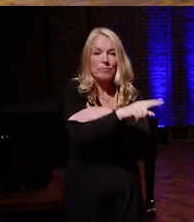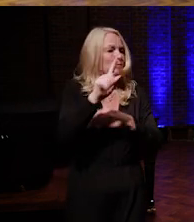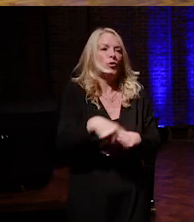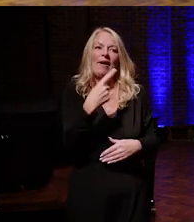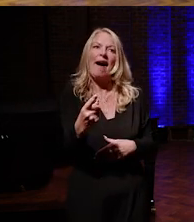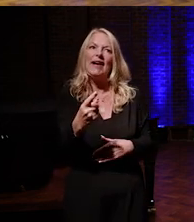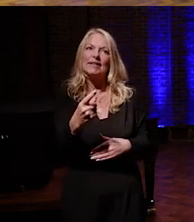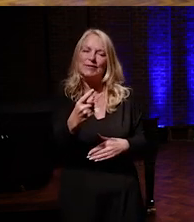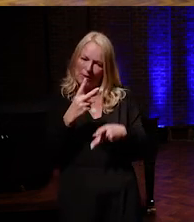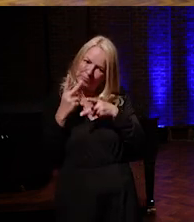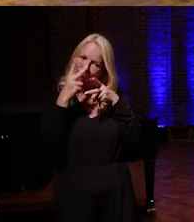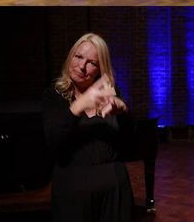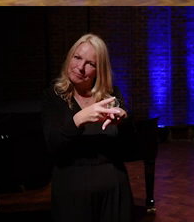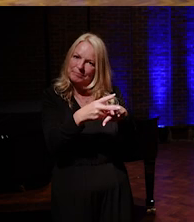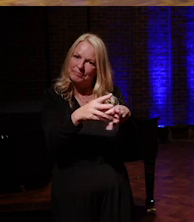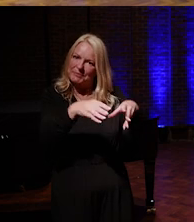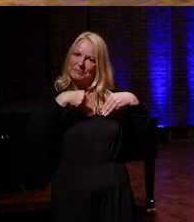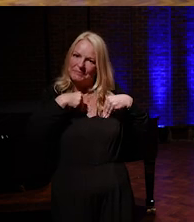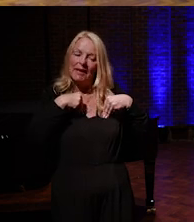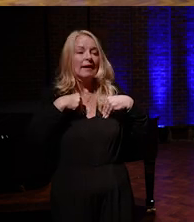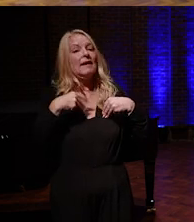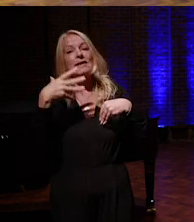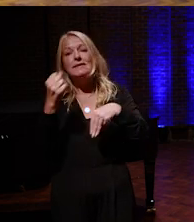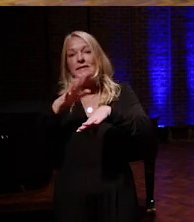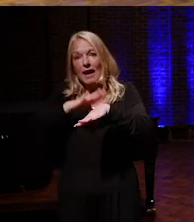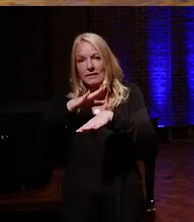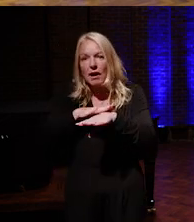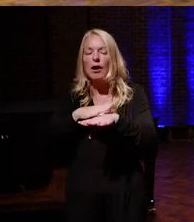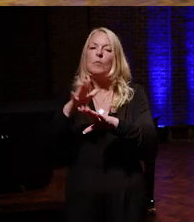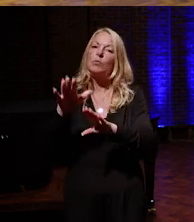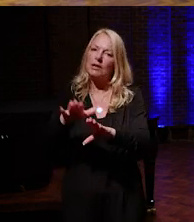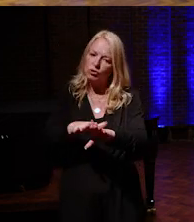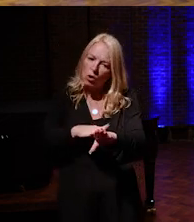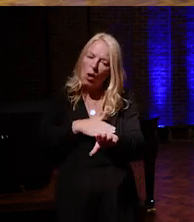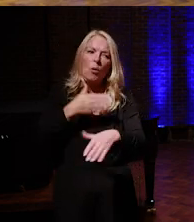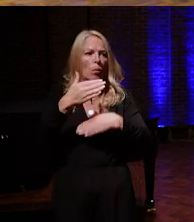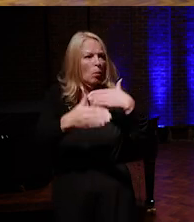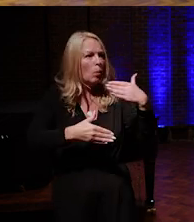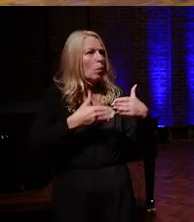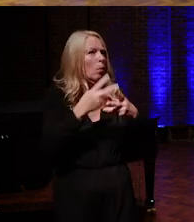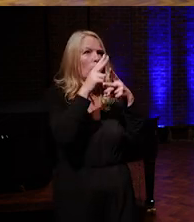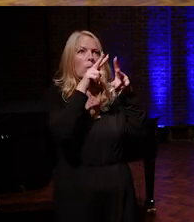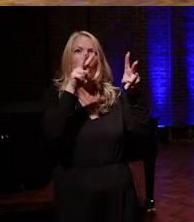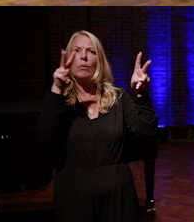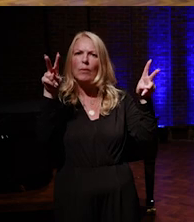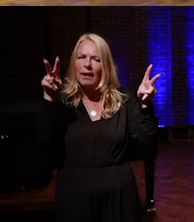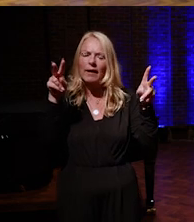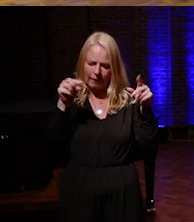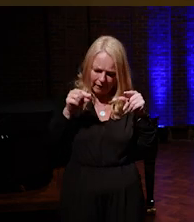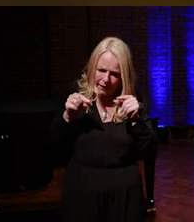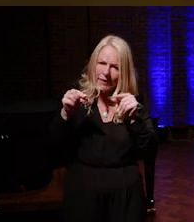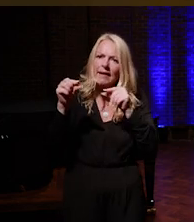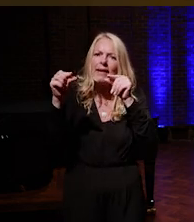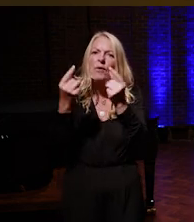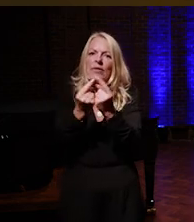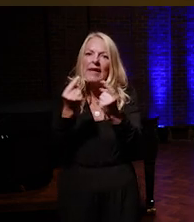them. And if you can learn to take time to slow down and start to appreciate the little things, I'm not saying you need to